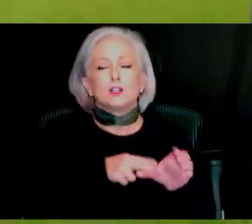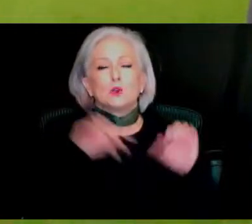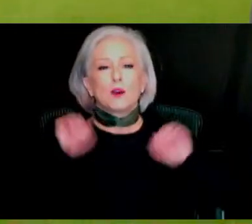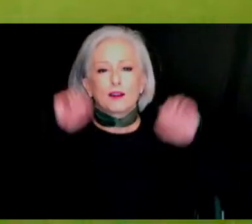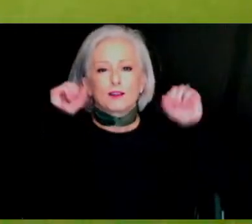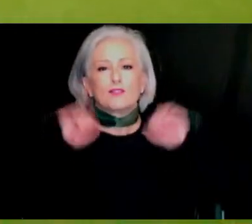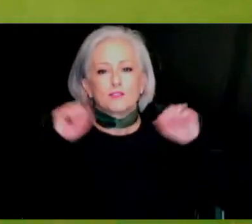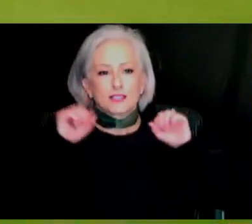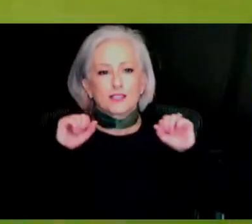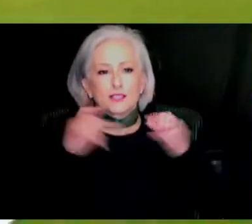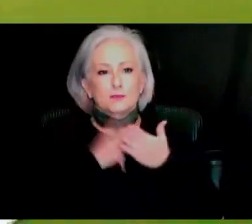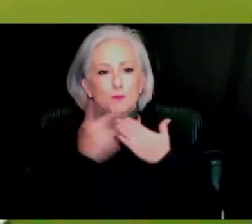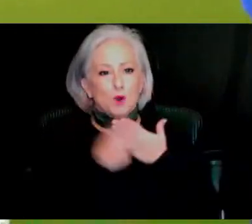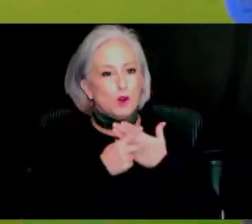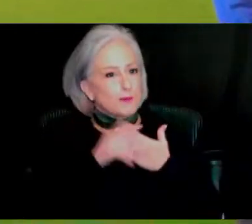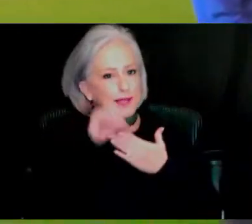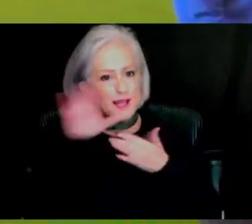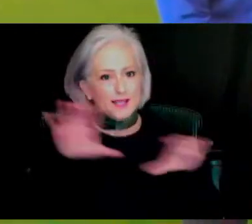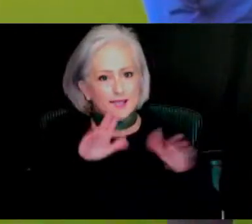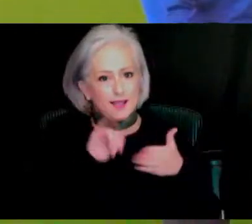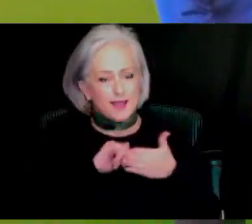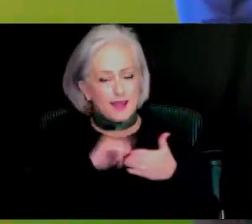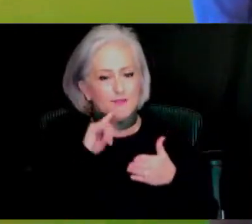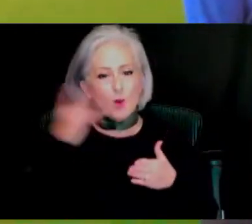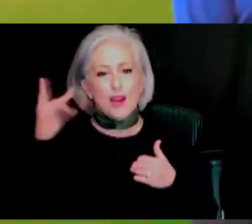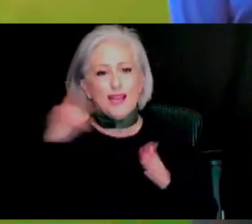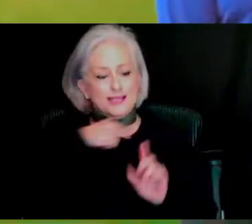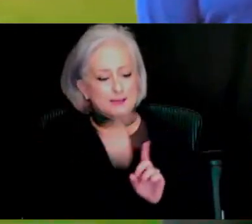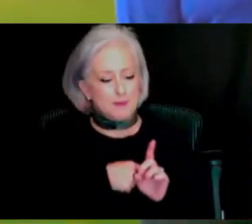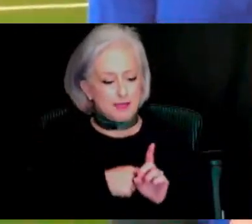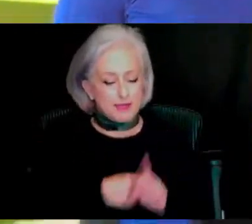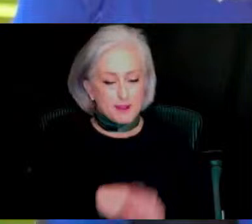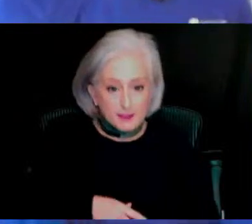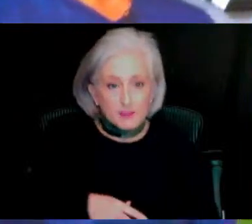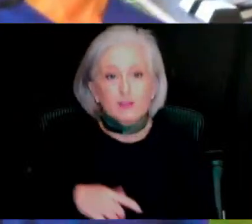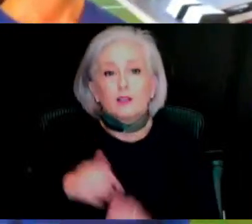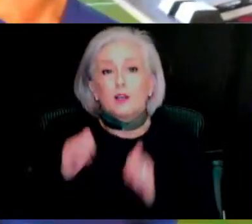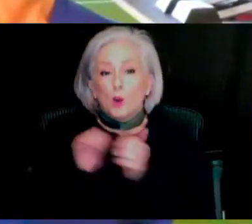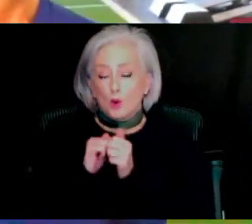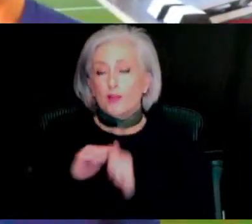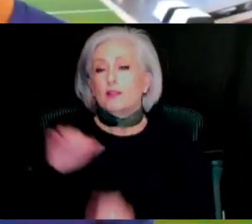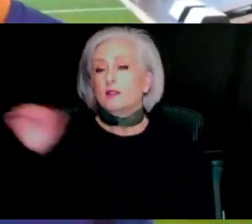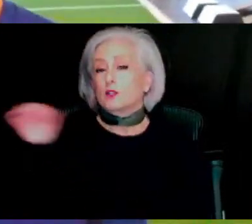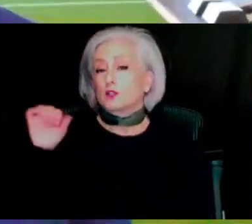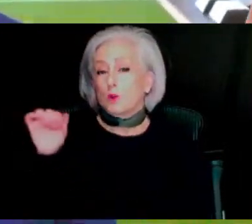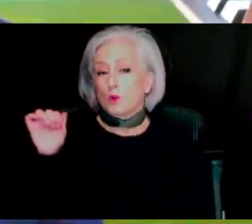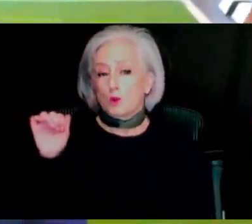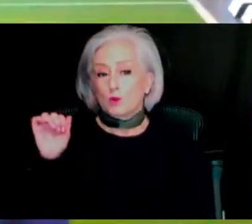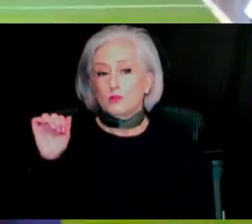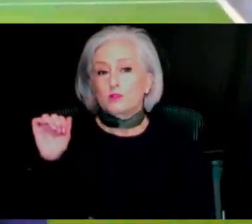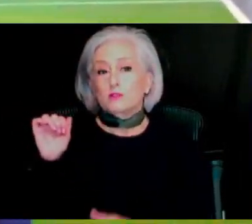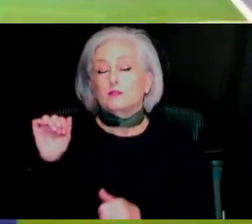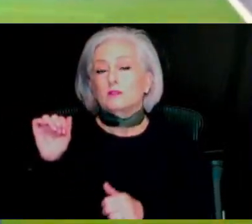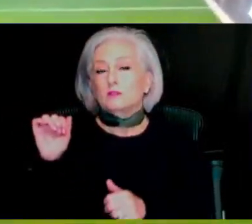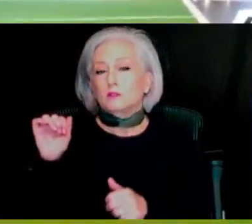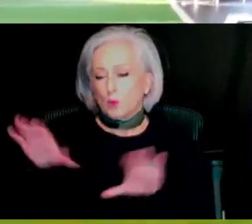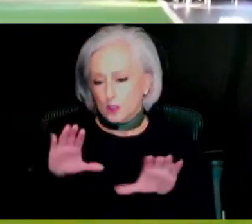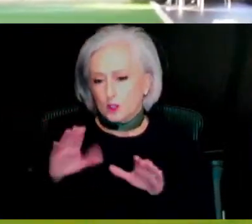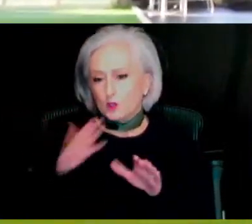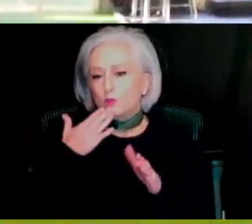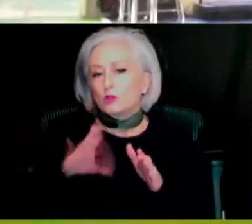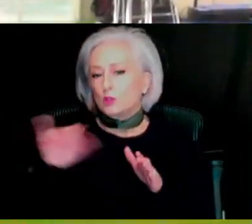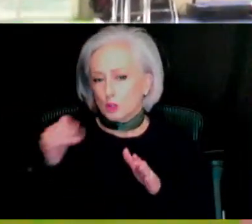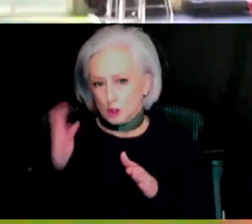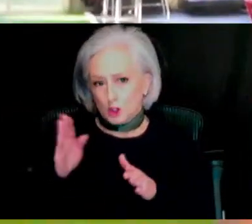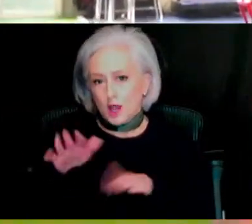months? So in my room with sports athletes, usually we do a good job of slowly easing them into it. But